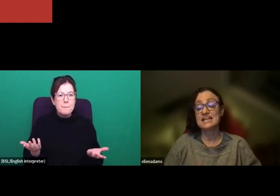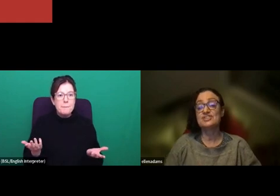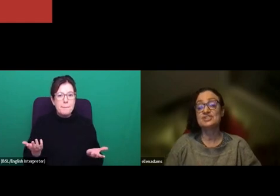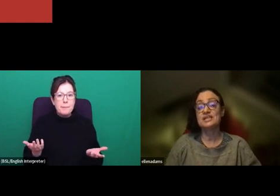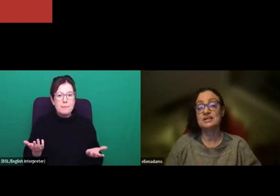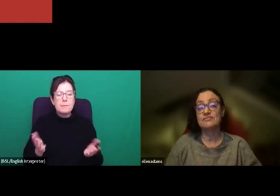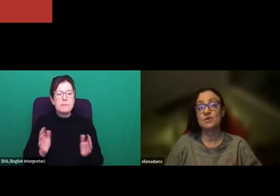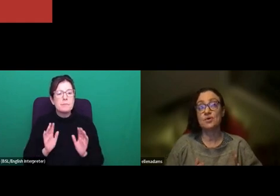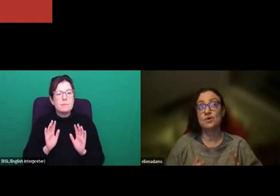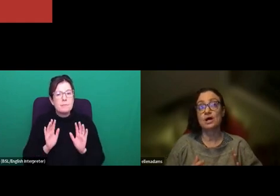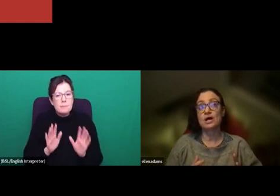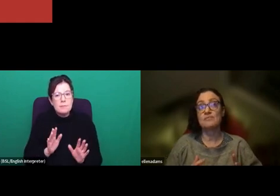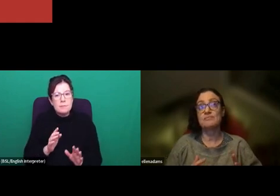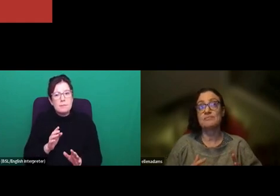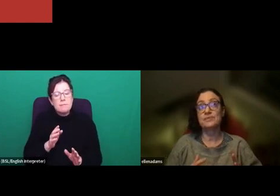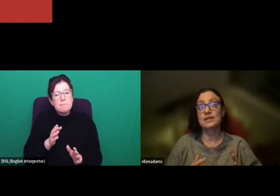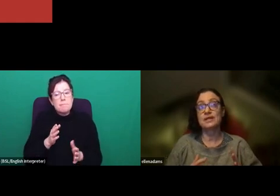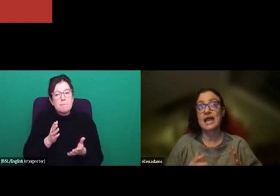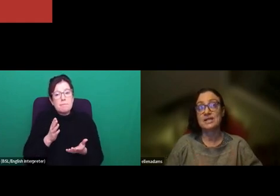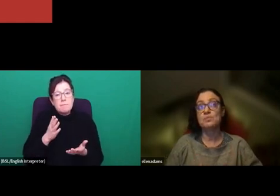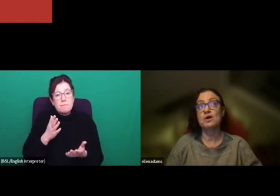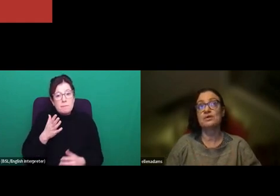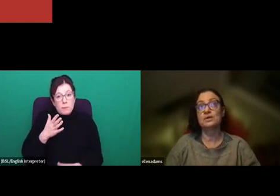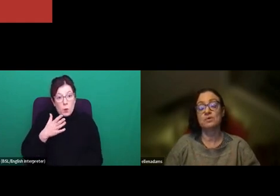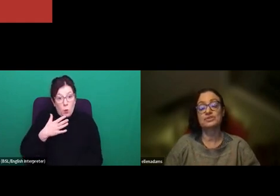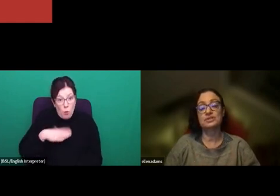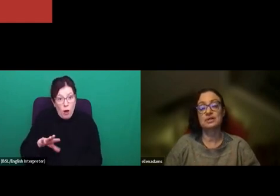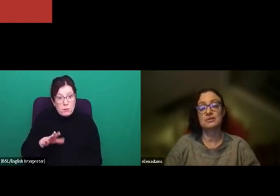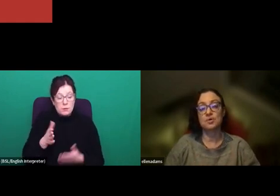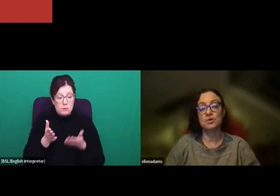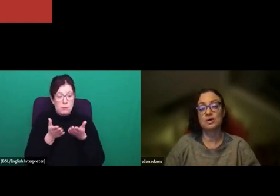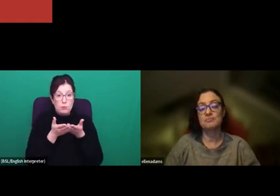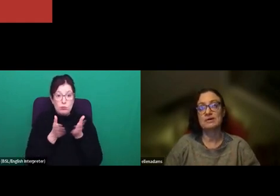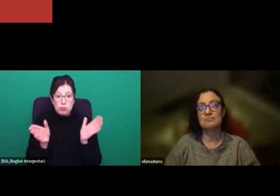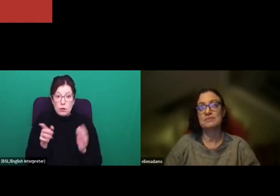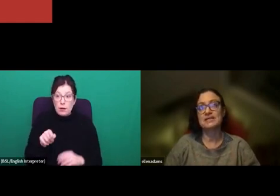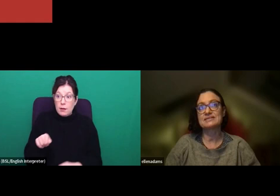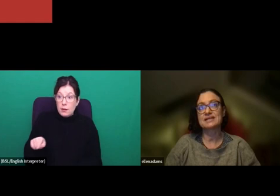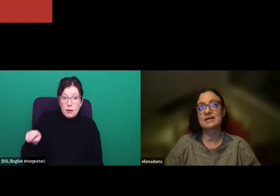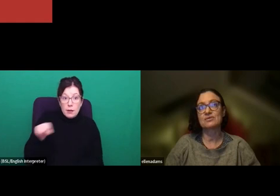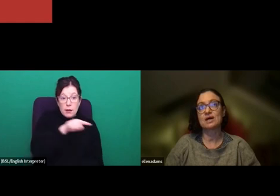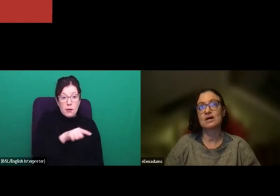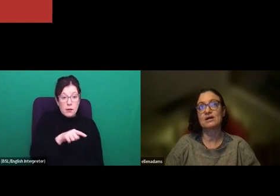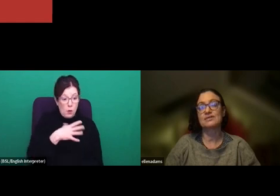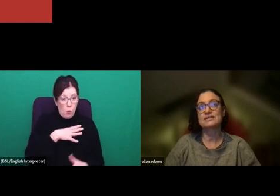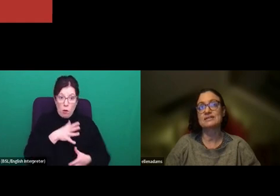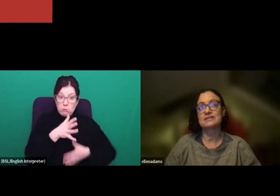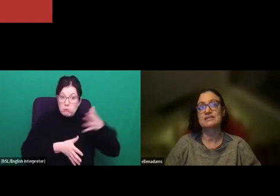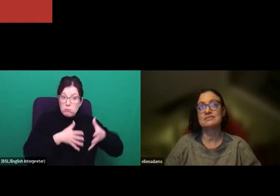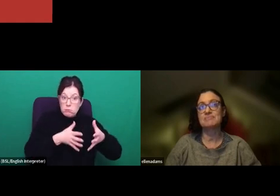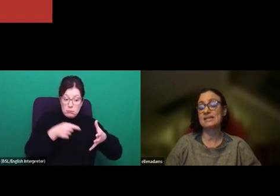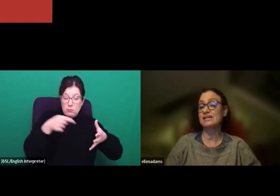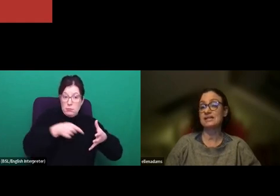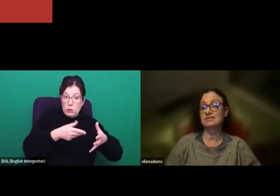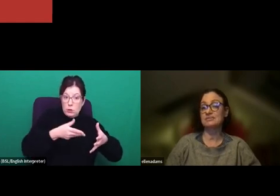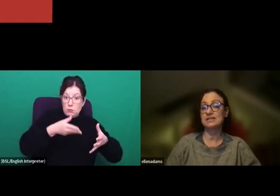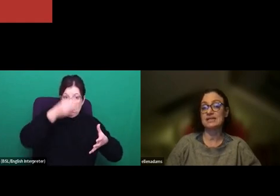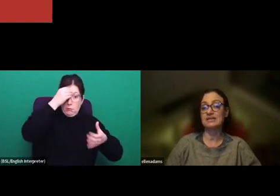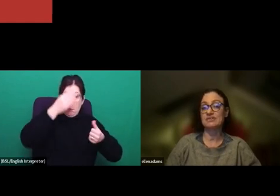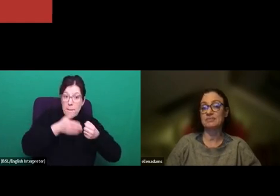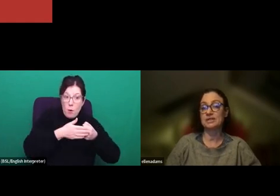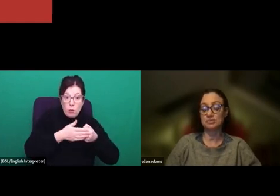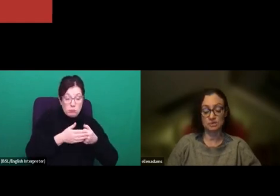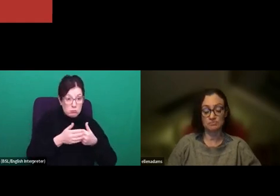it's intentionally for anyone who wants to know more about BSL. This is mainly going